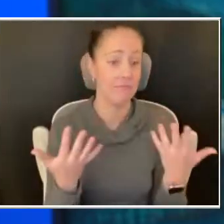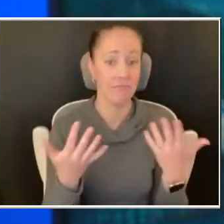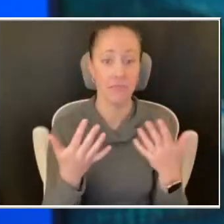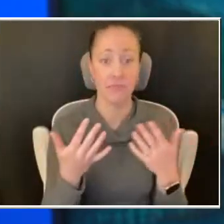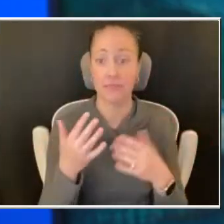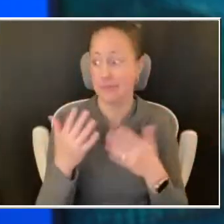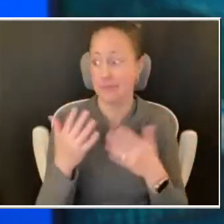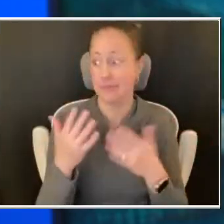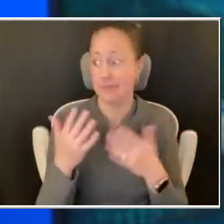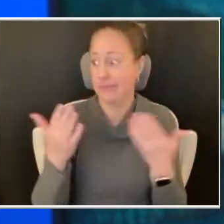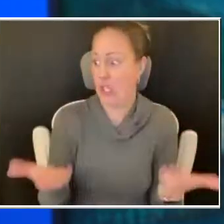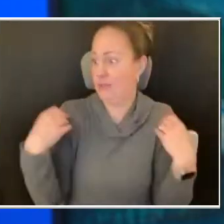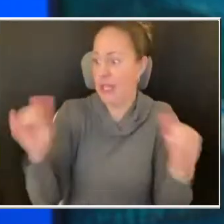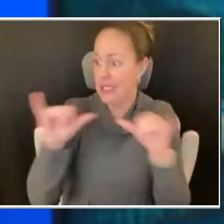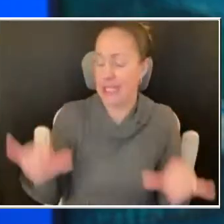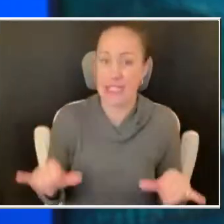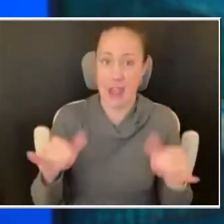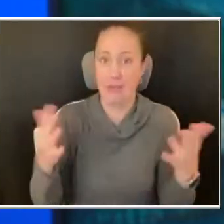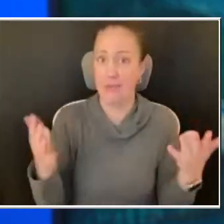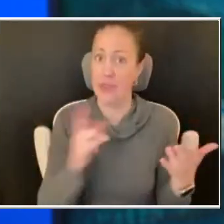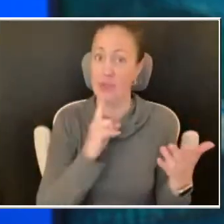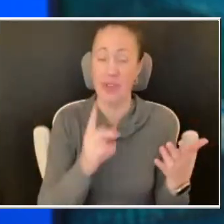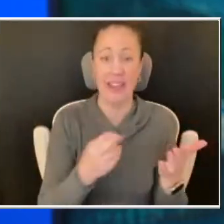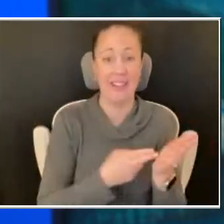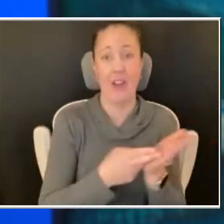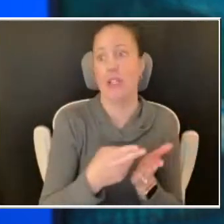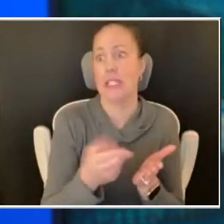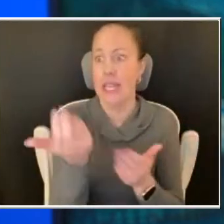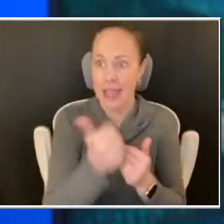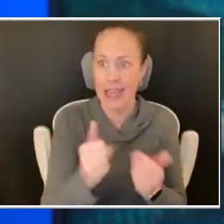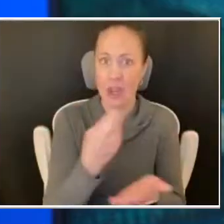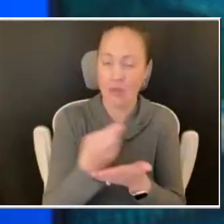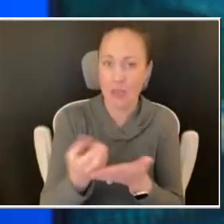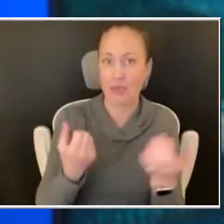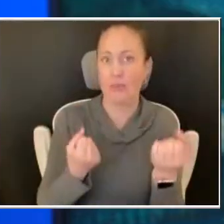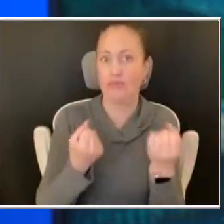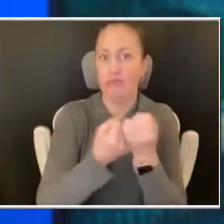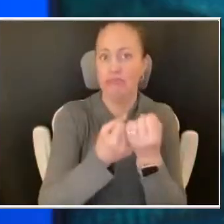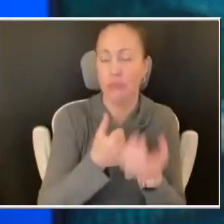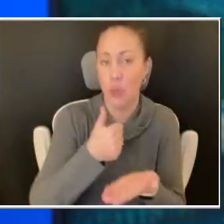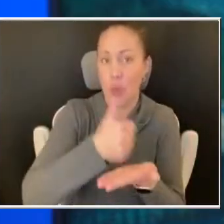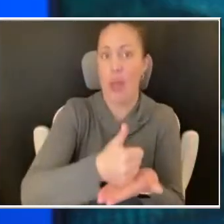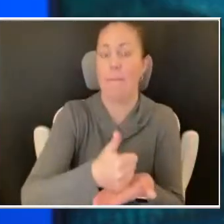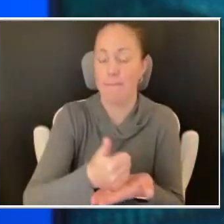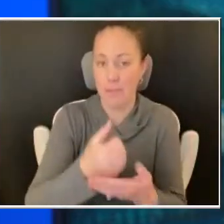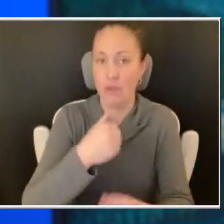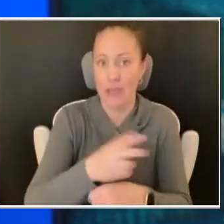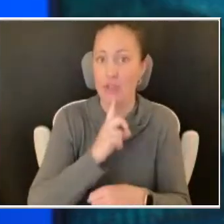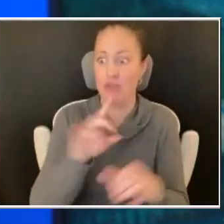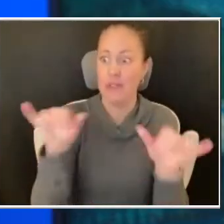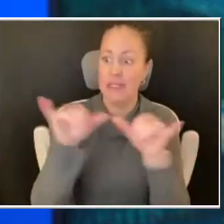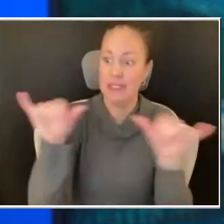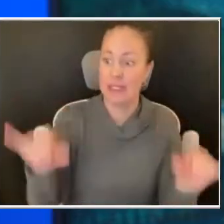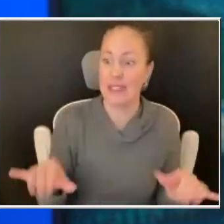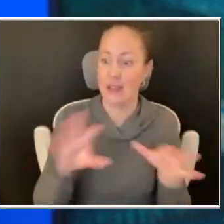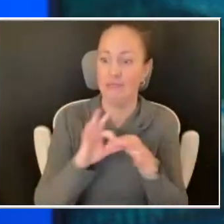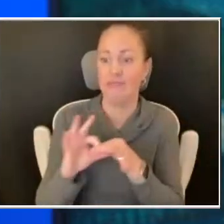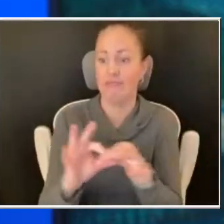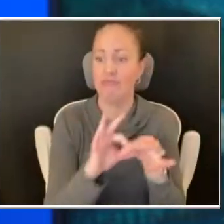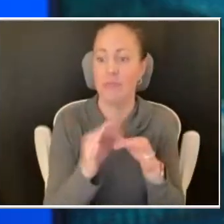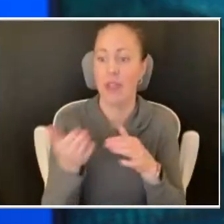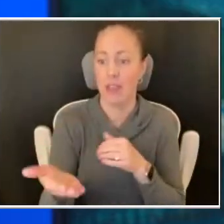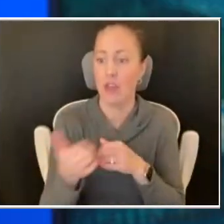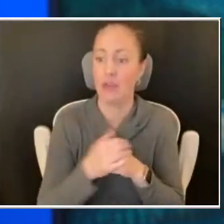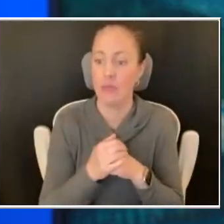system. Honestly, really any, just to kind of have that support system and be surrounded by people